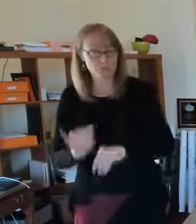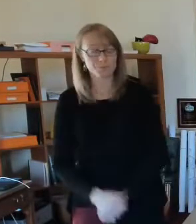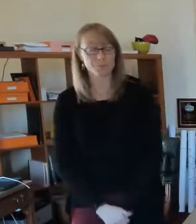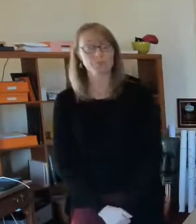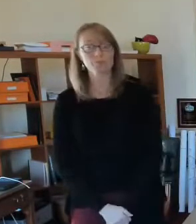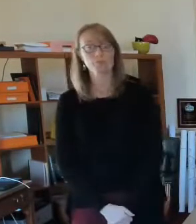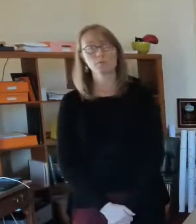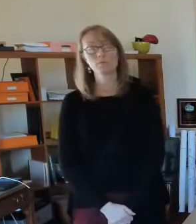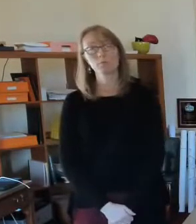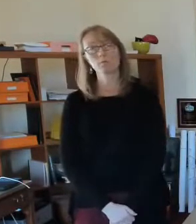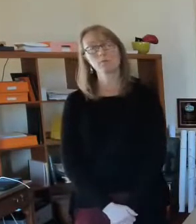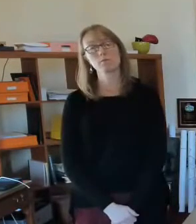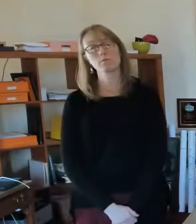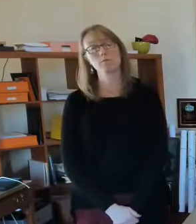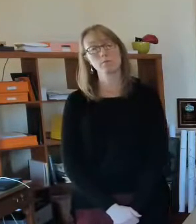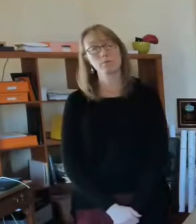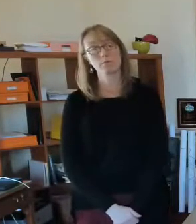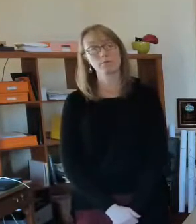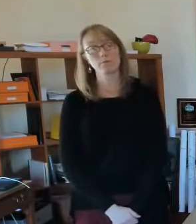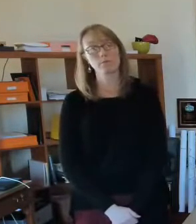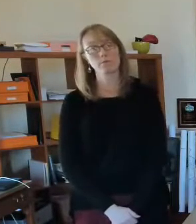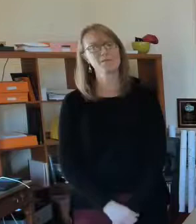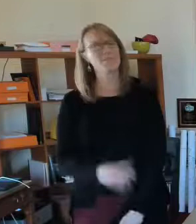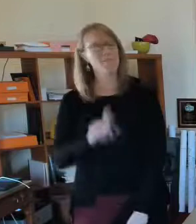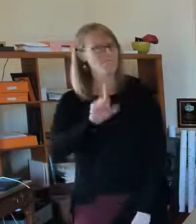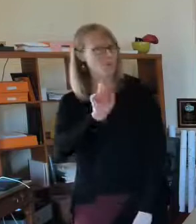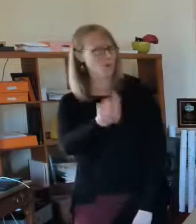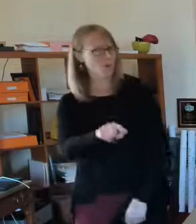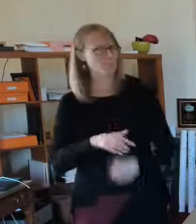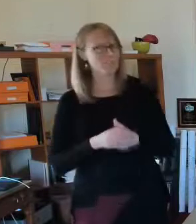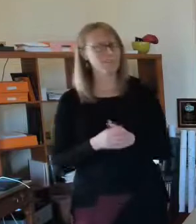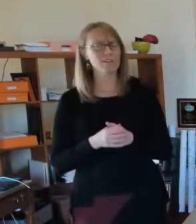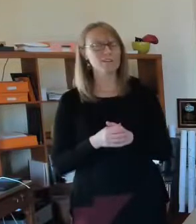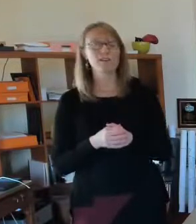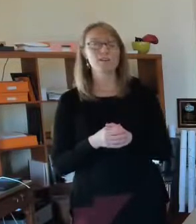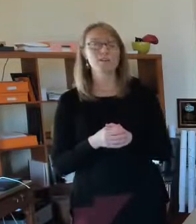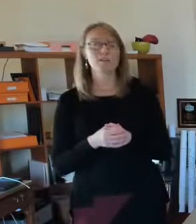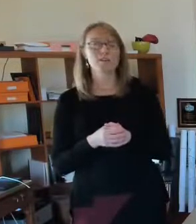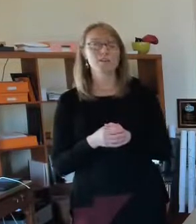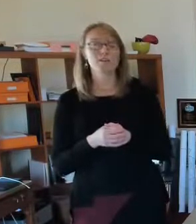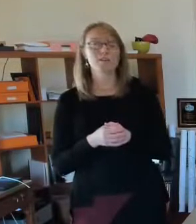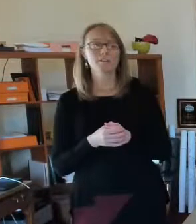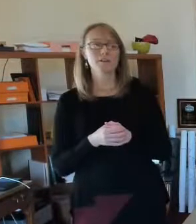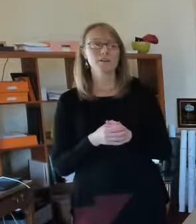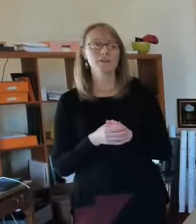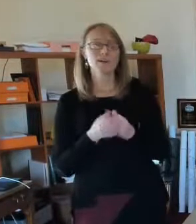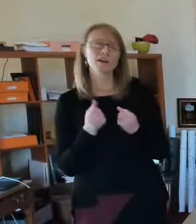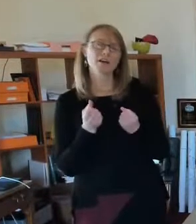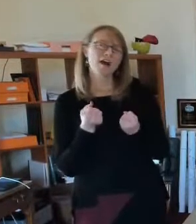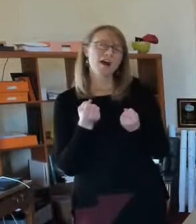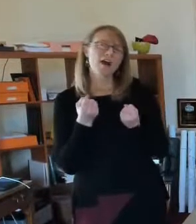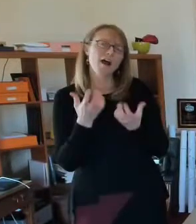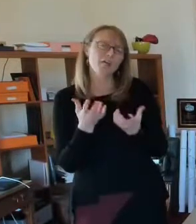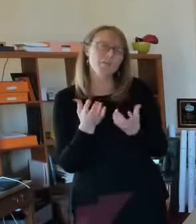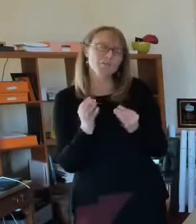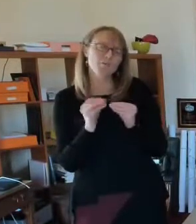people might get, or how much time businesses might get before additional measures or implementations are put into